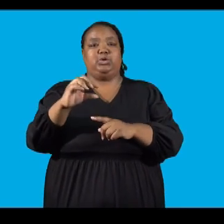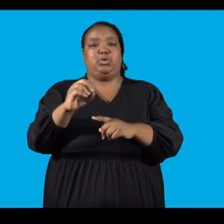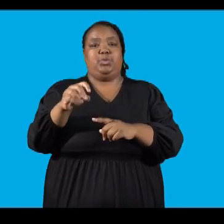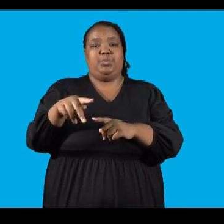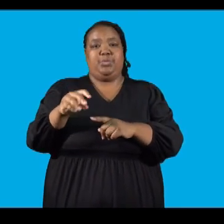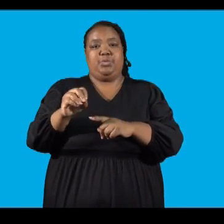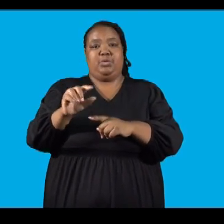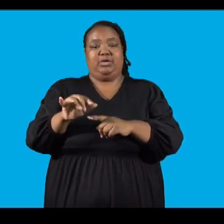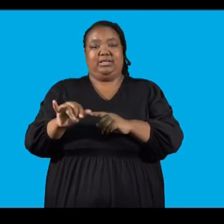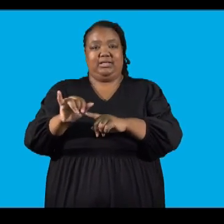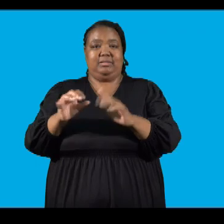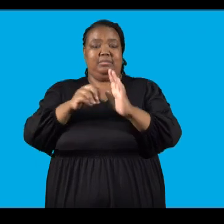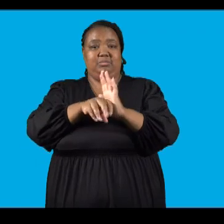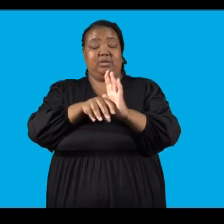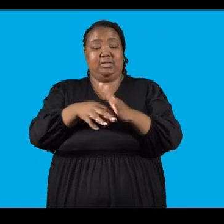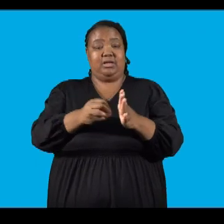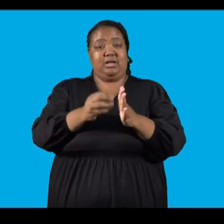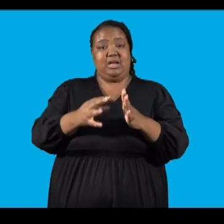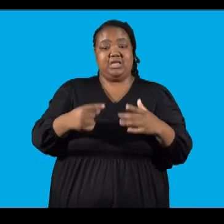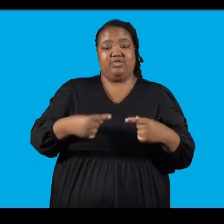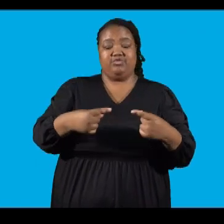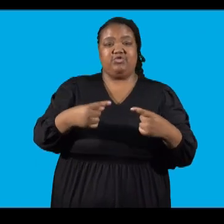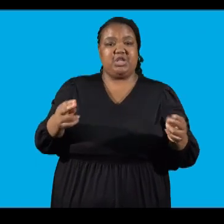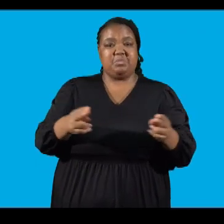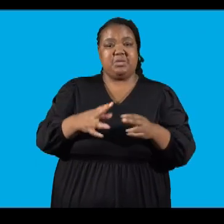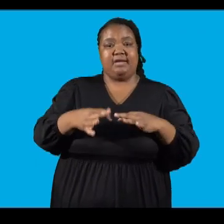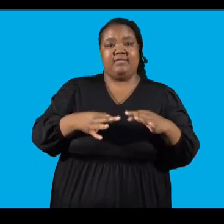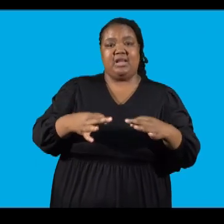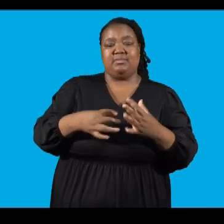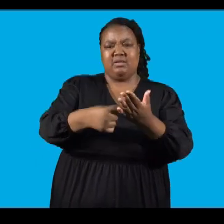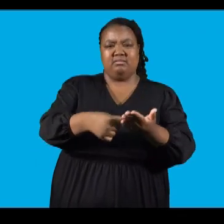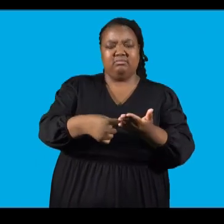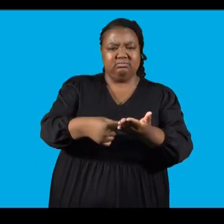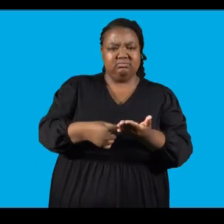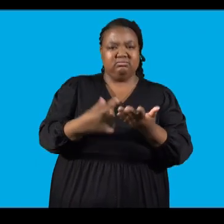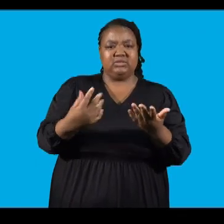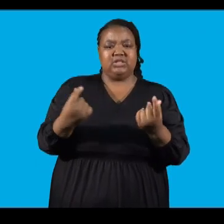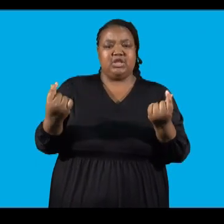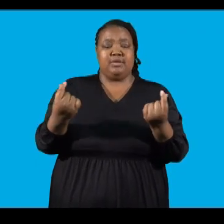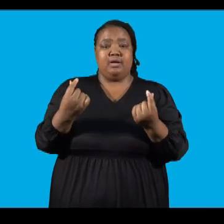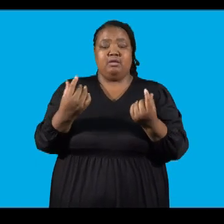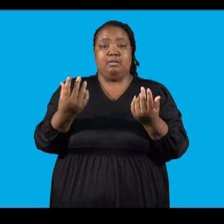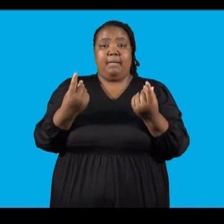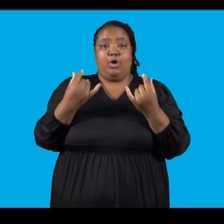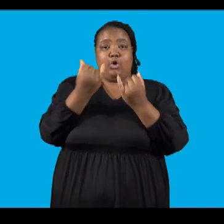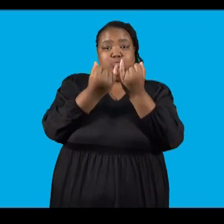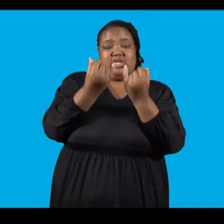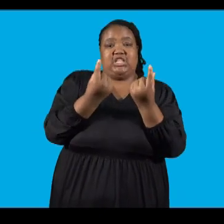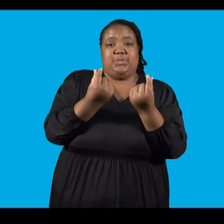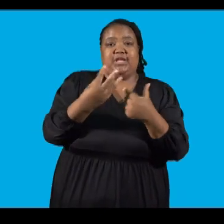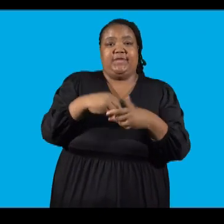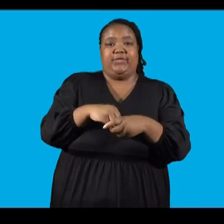in the oligopoly market. Learners struggle to briefly explain or to discuss